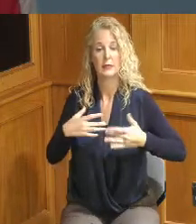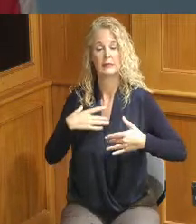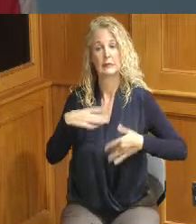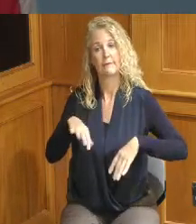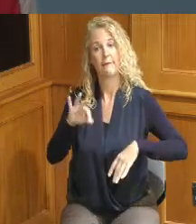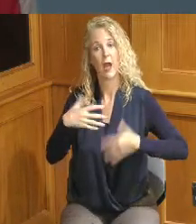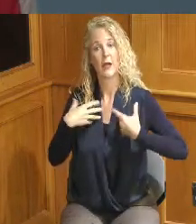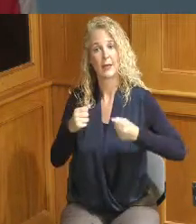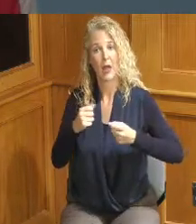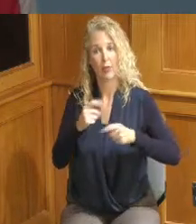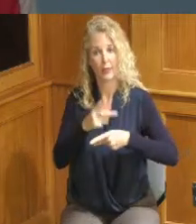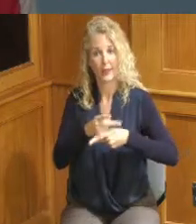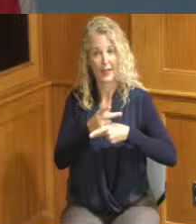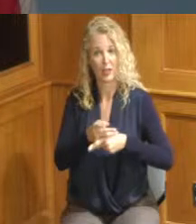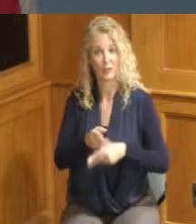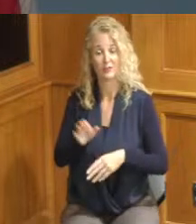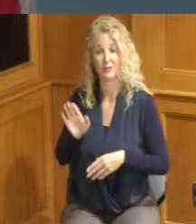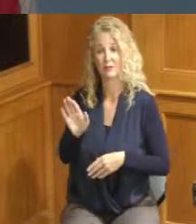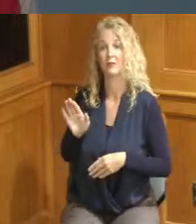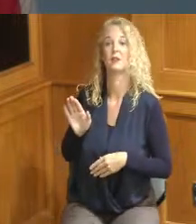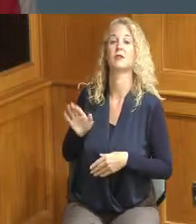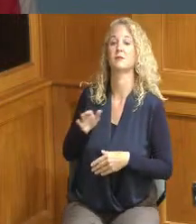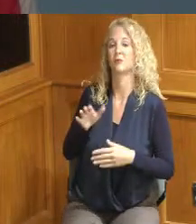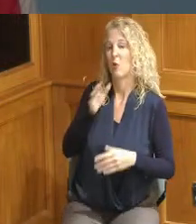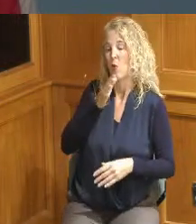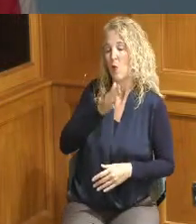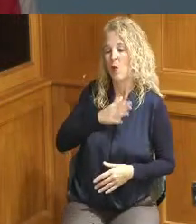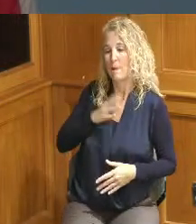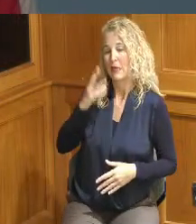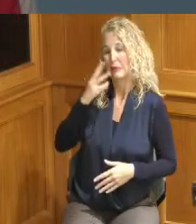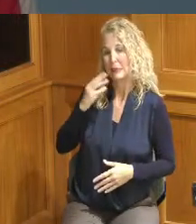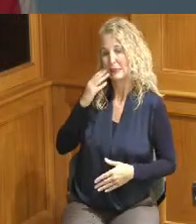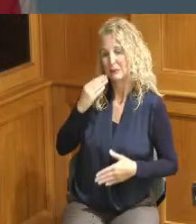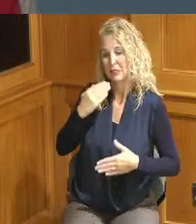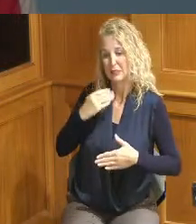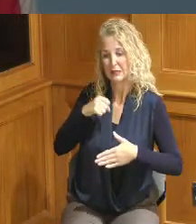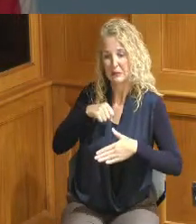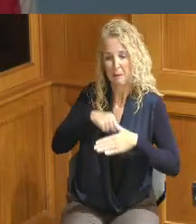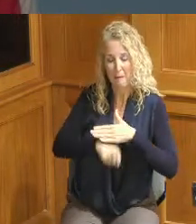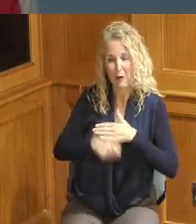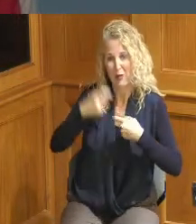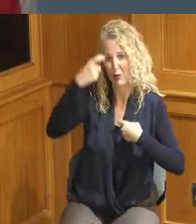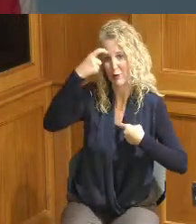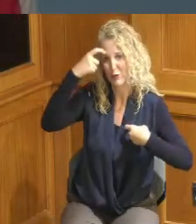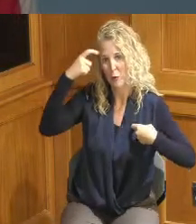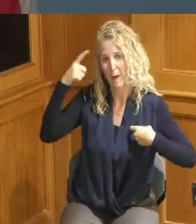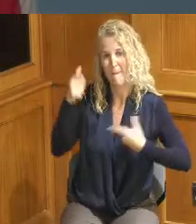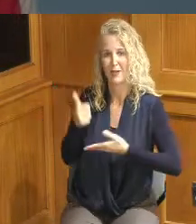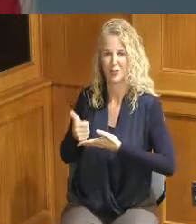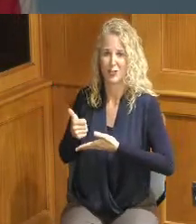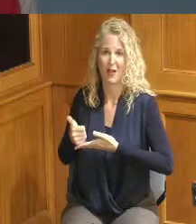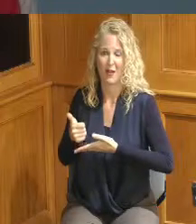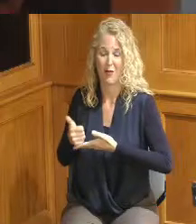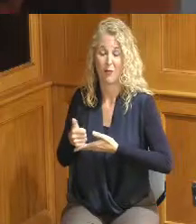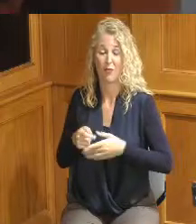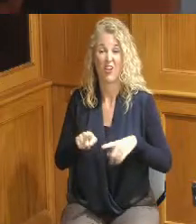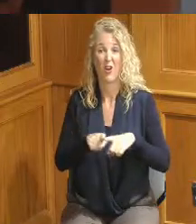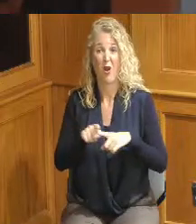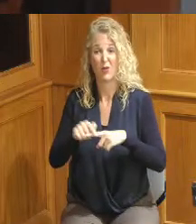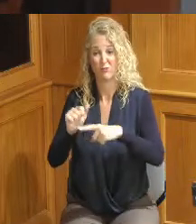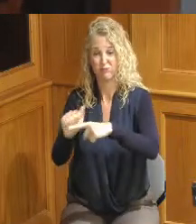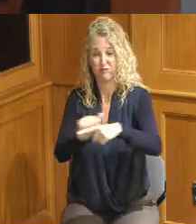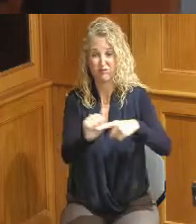for women to heal their birth traumas and get culturally competent care. She has also trained hundreds